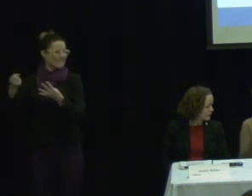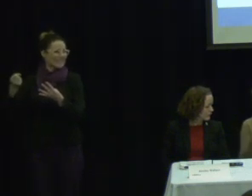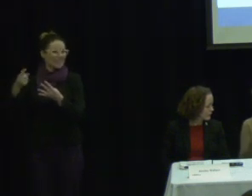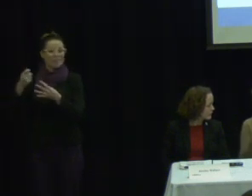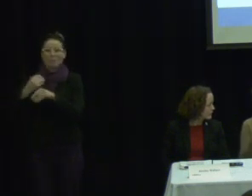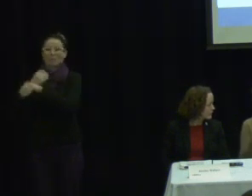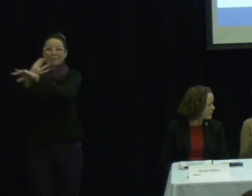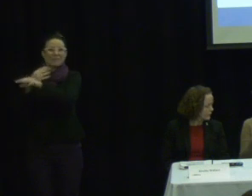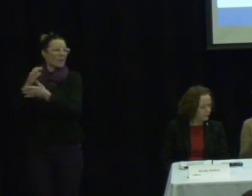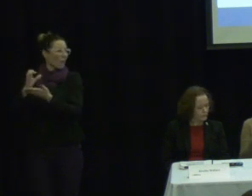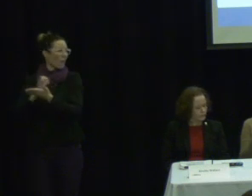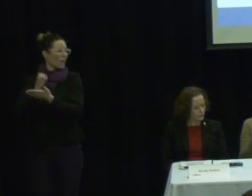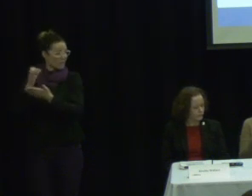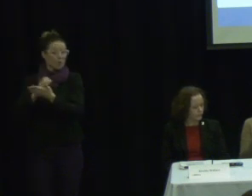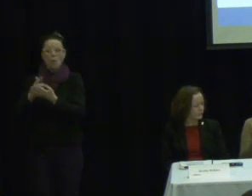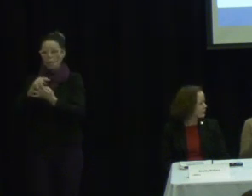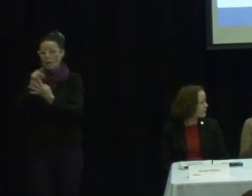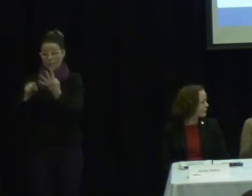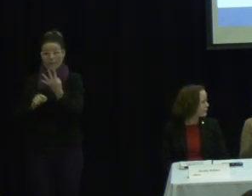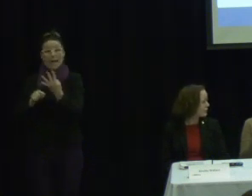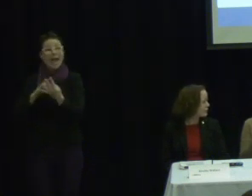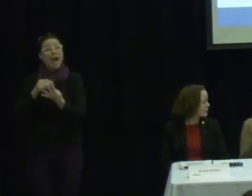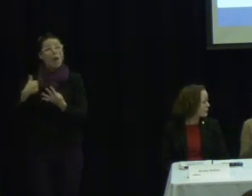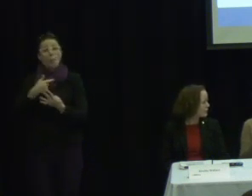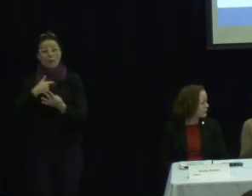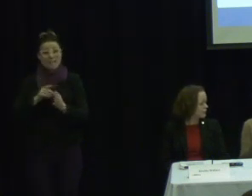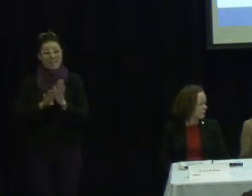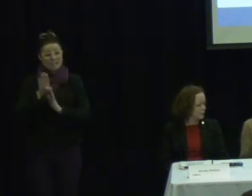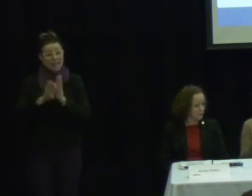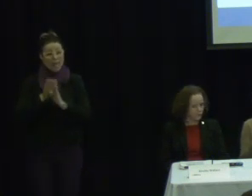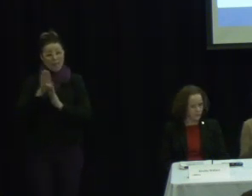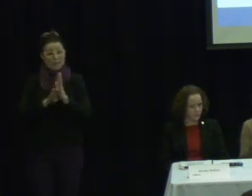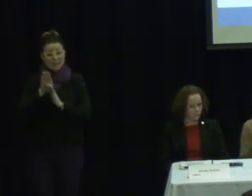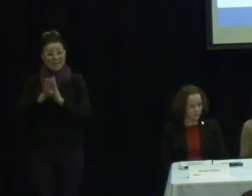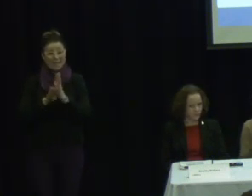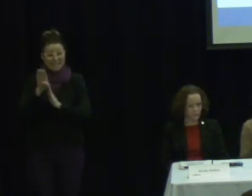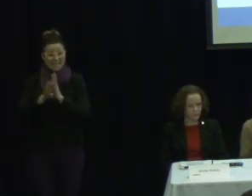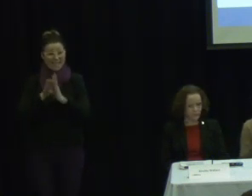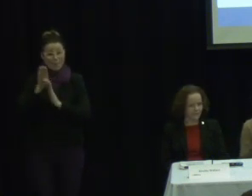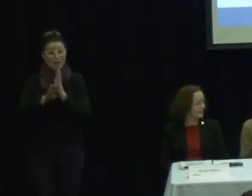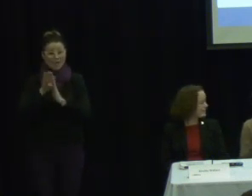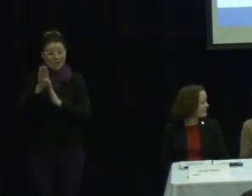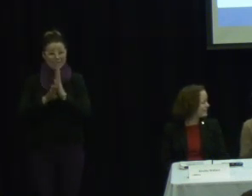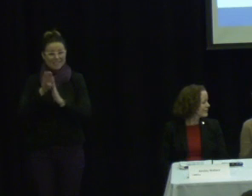together a portfolio of AP-style programs that